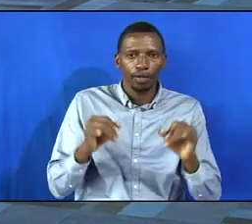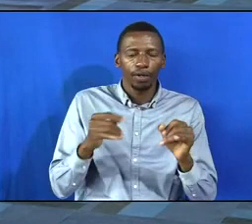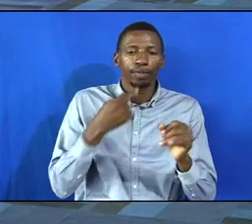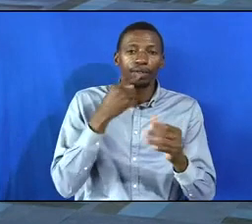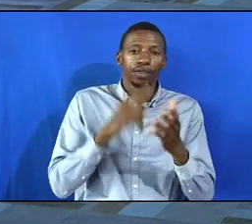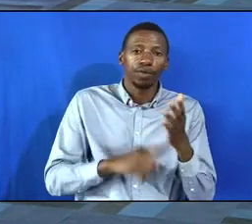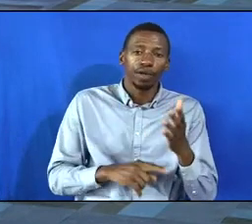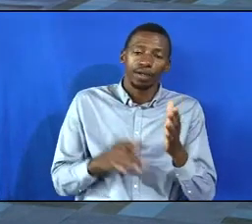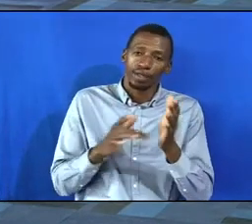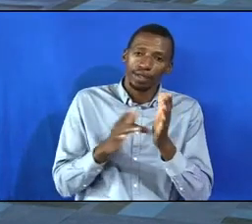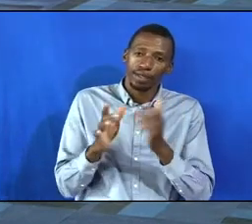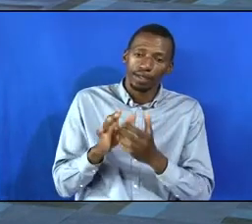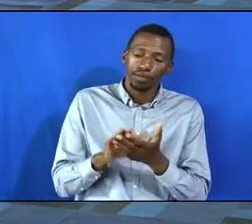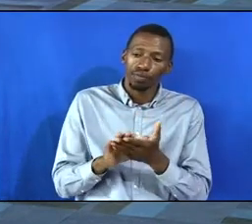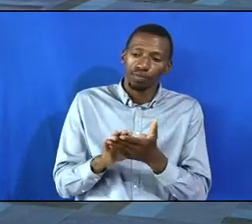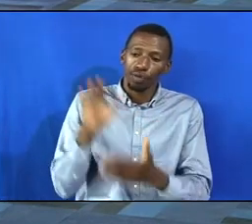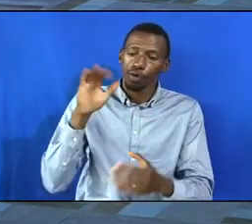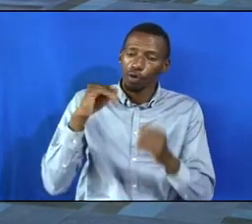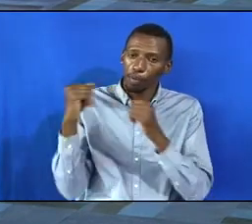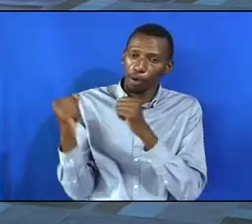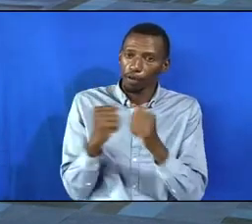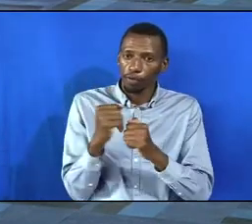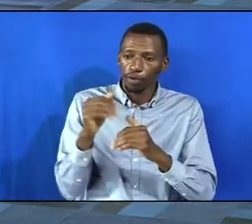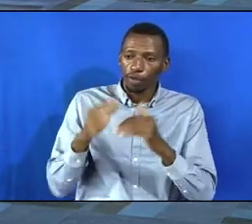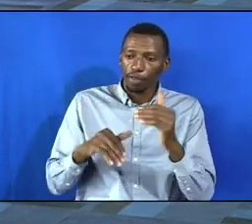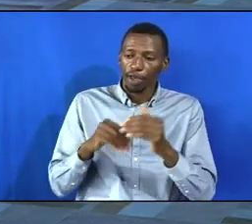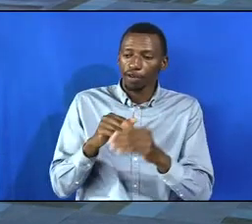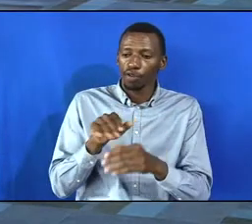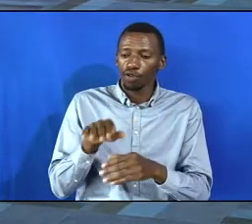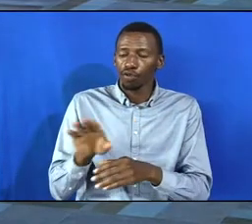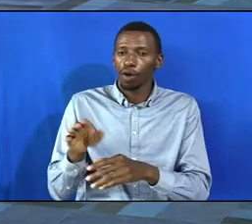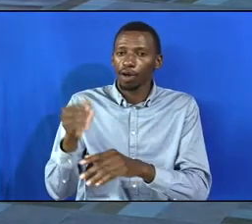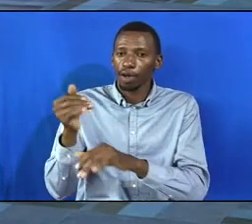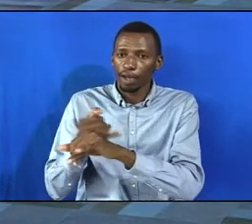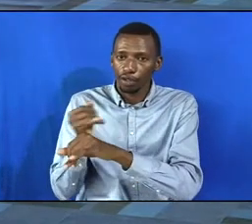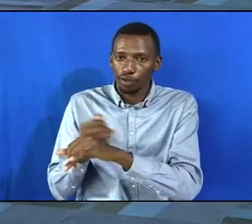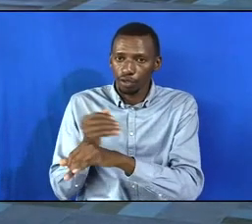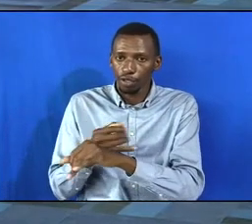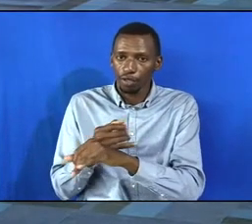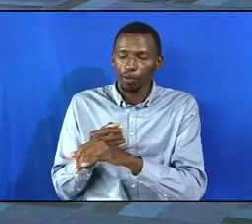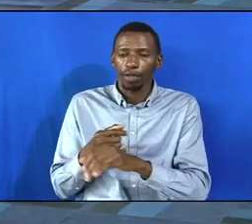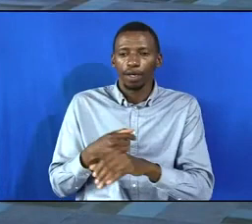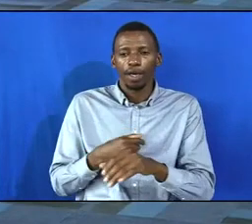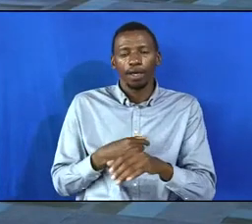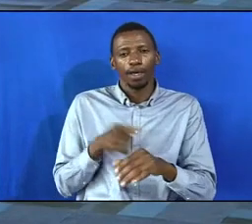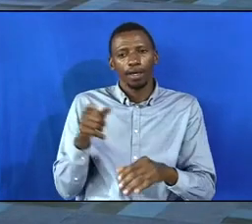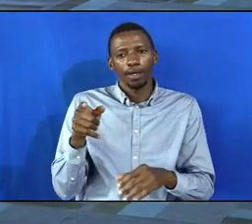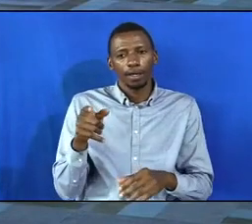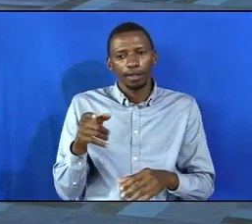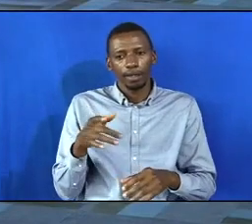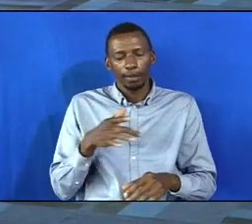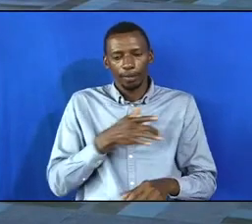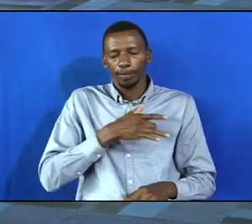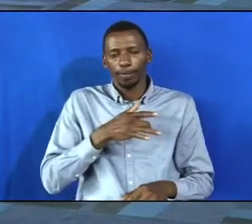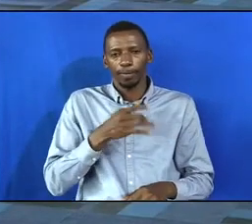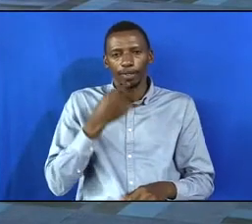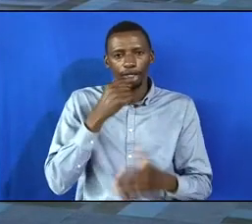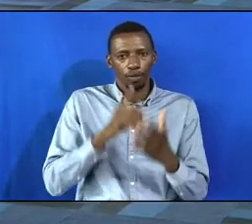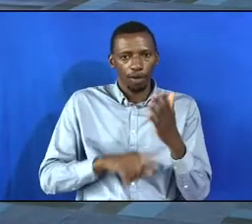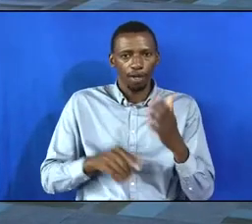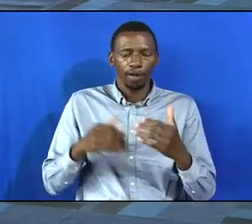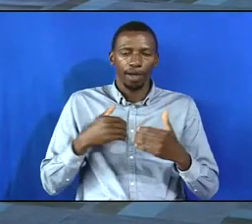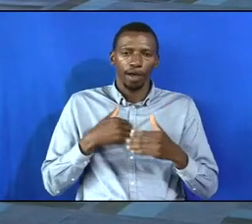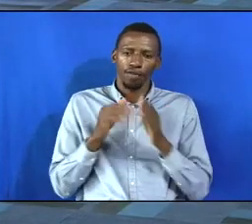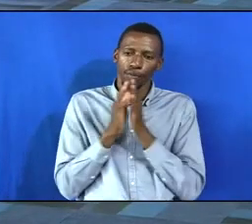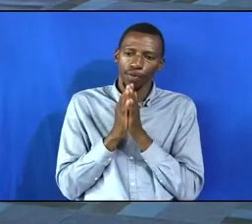together. It appealed to him. Then he told me, I have a prayer request. If Jesus can